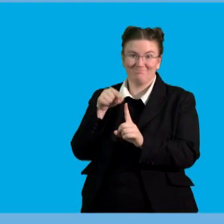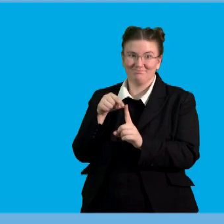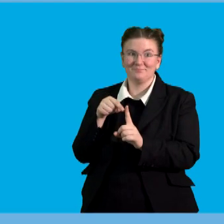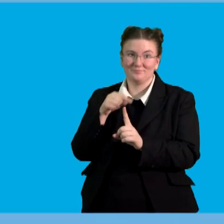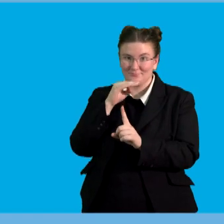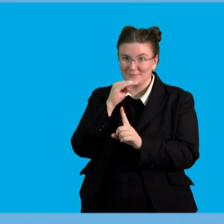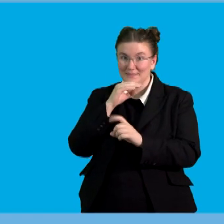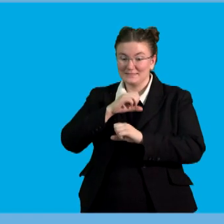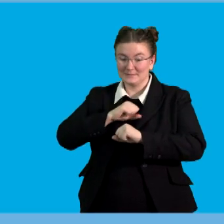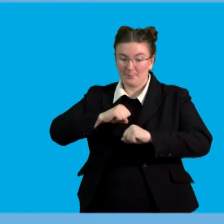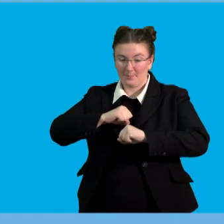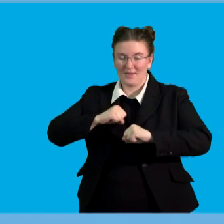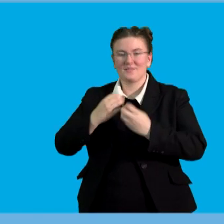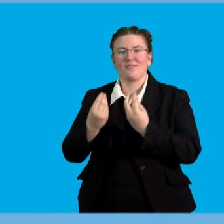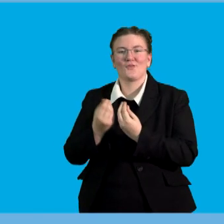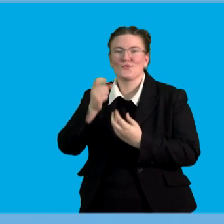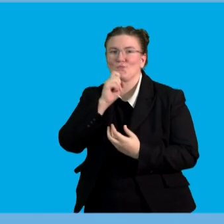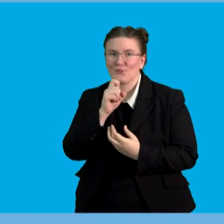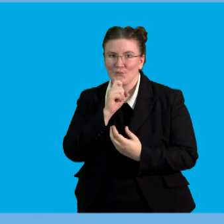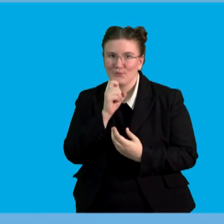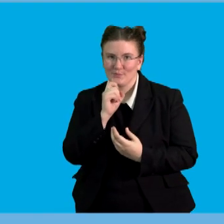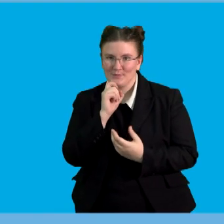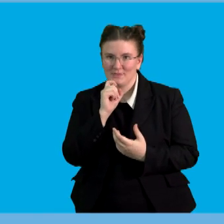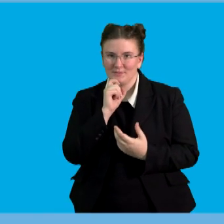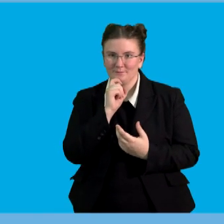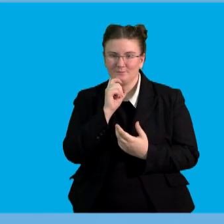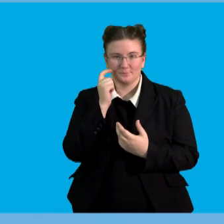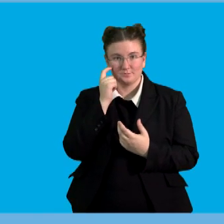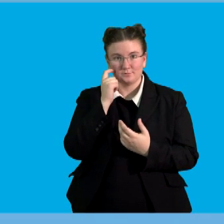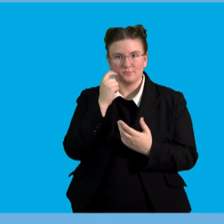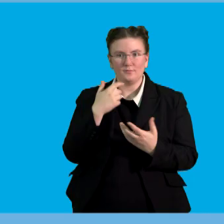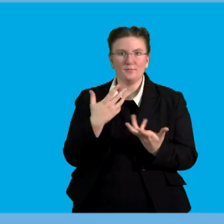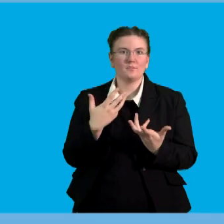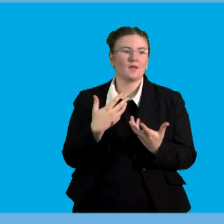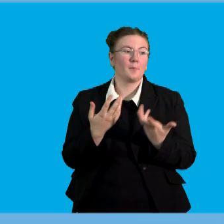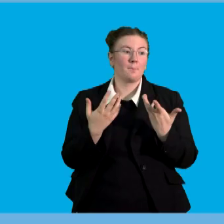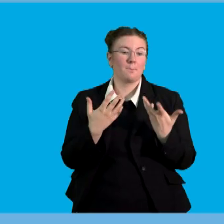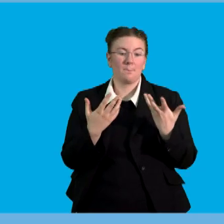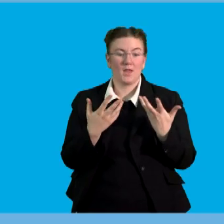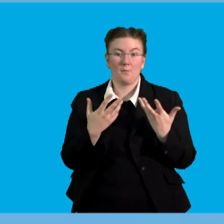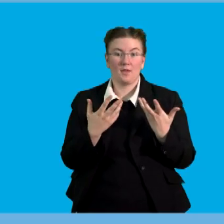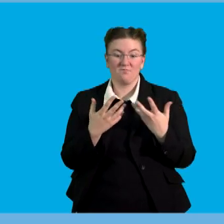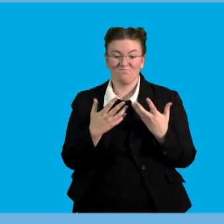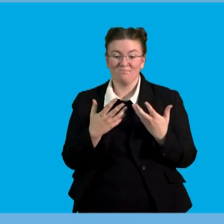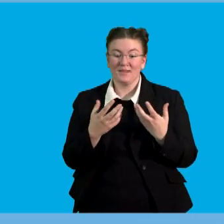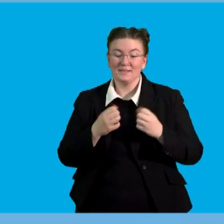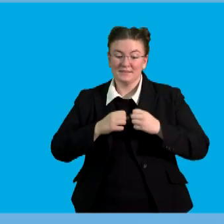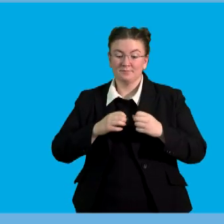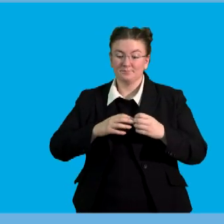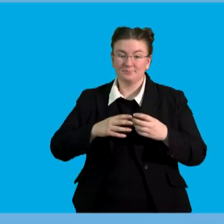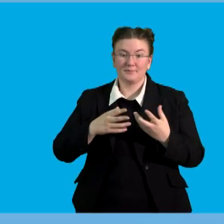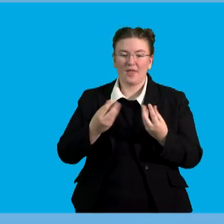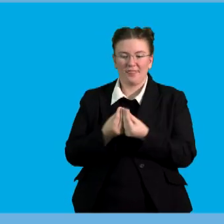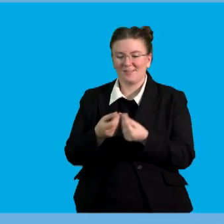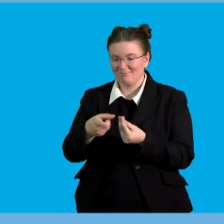of space that an object occupies, and then we're saying that whatever the amount that an object occupies, that space is